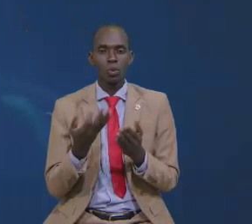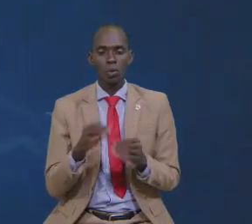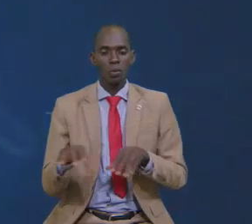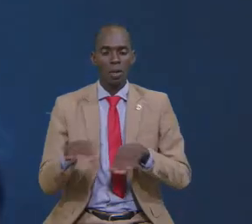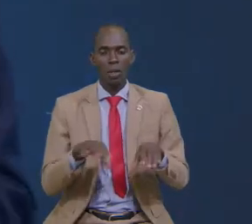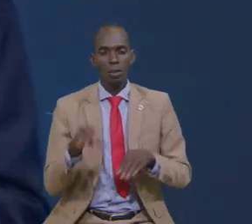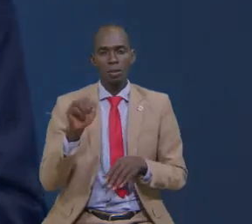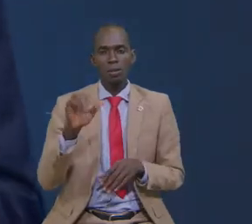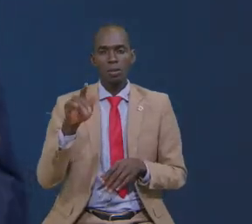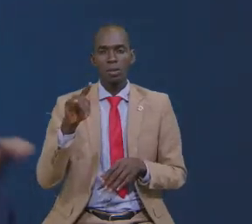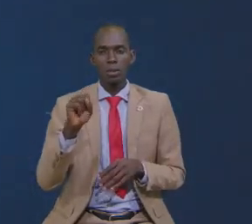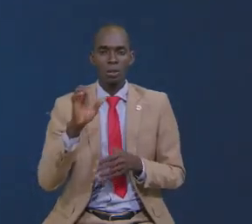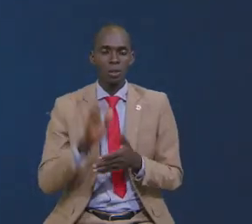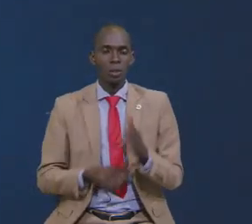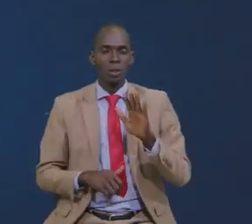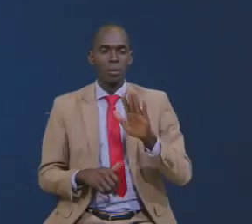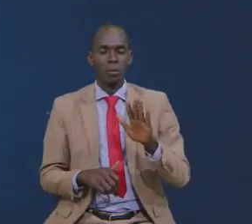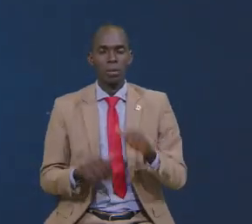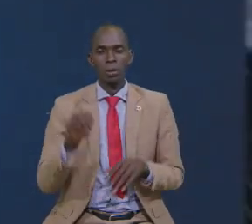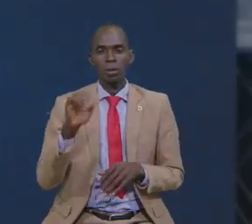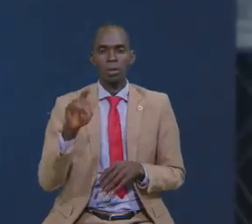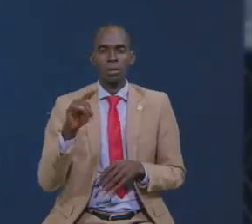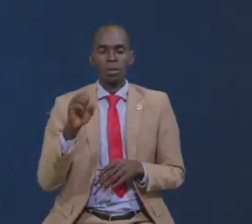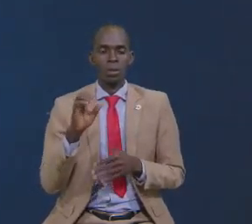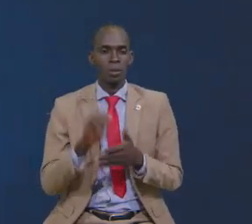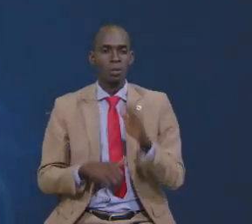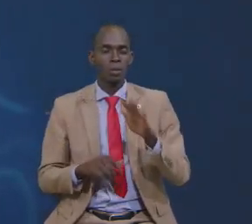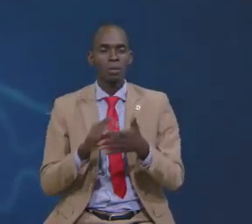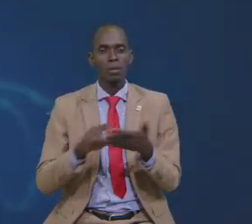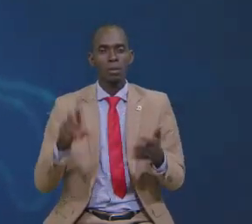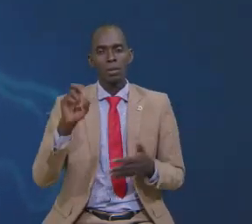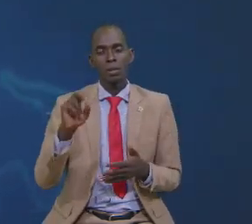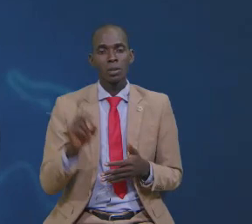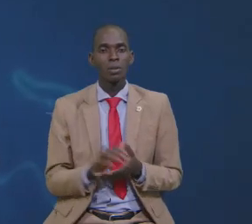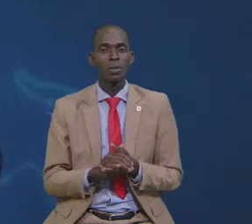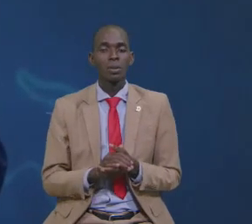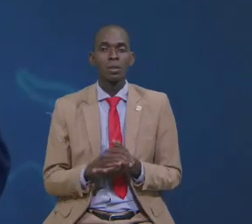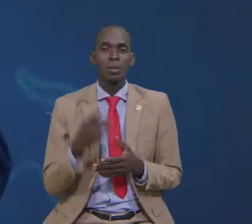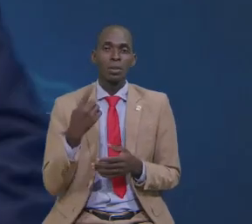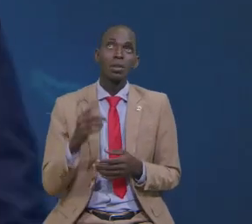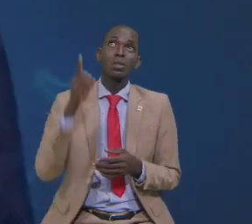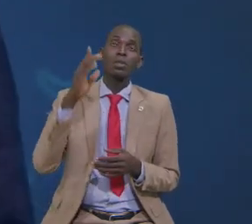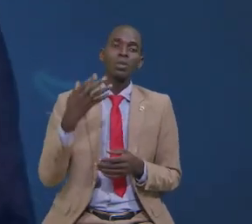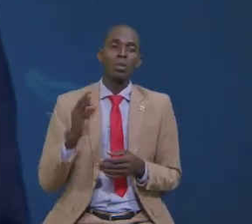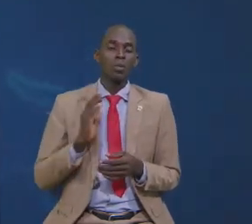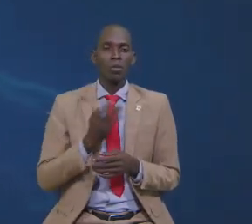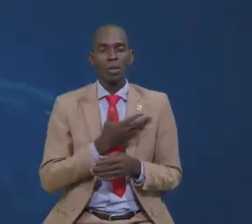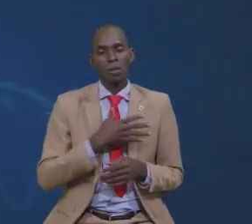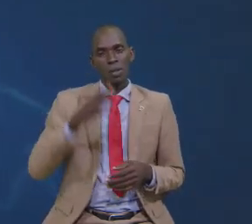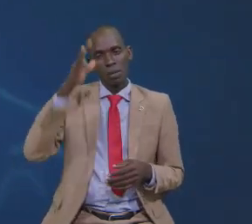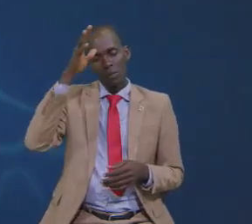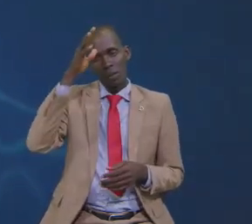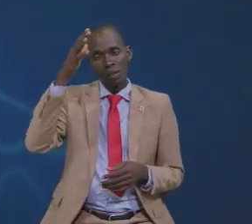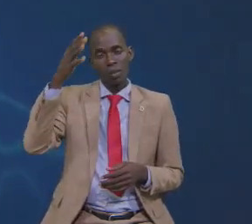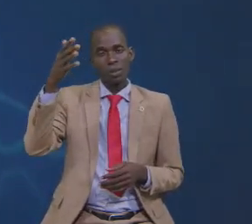Acts chapter 5 our reading from Versace the gods of our fathers raised